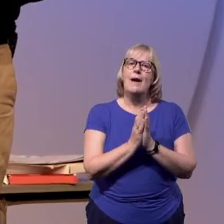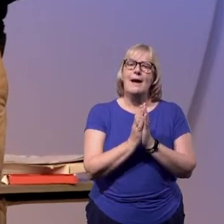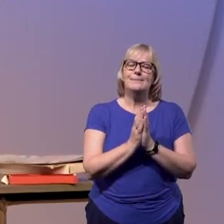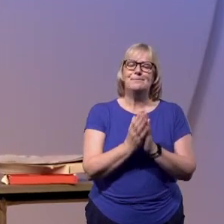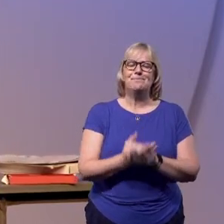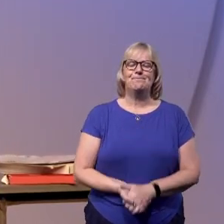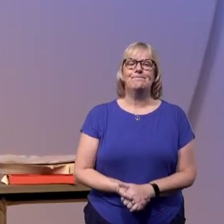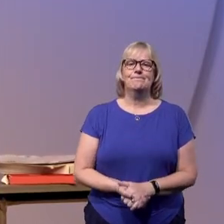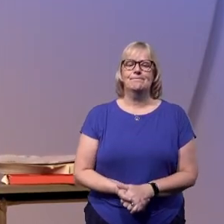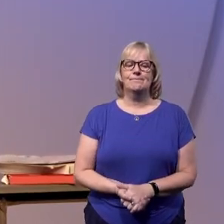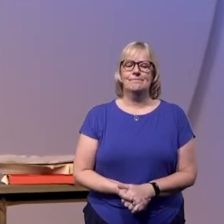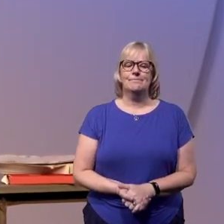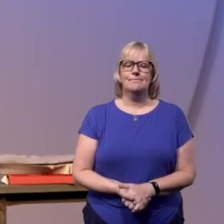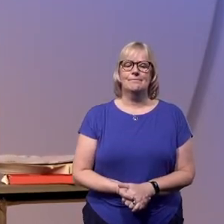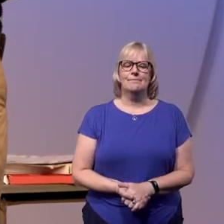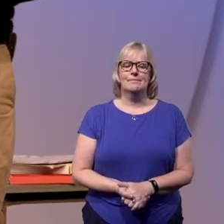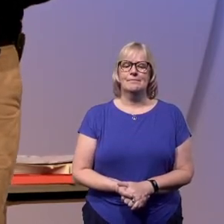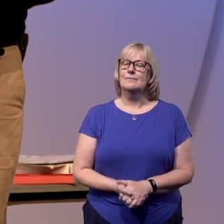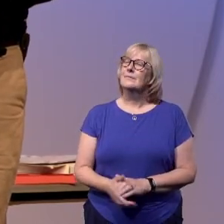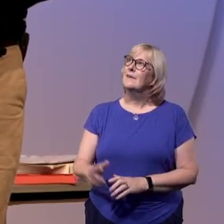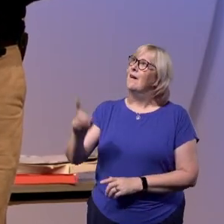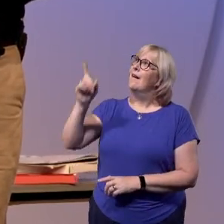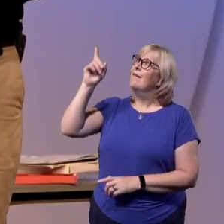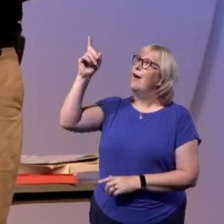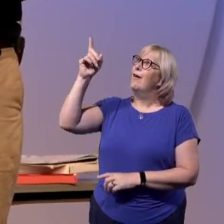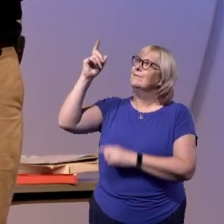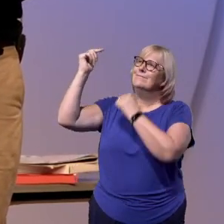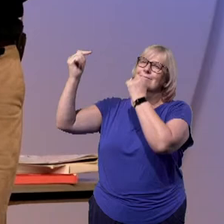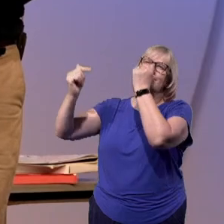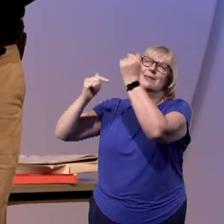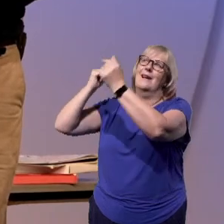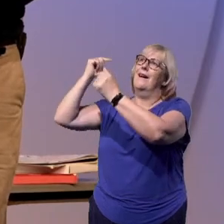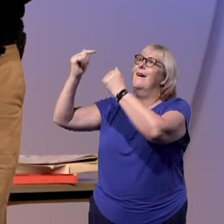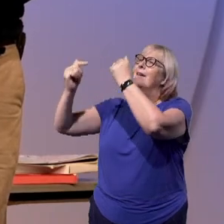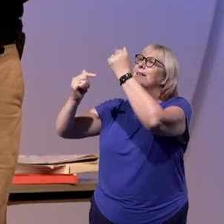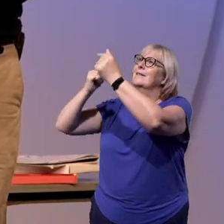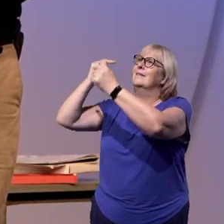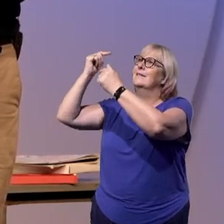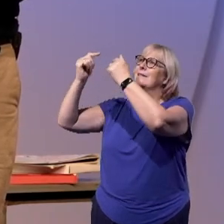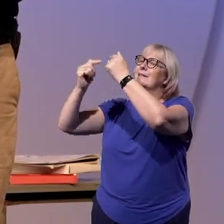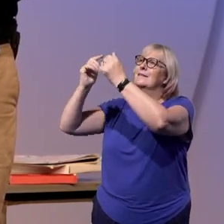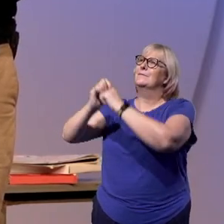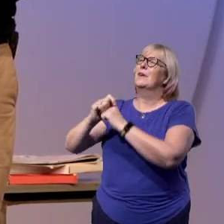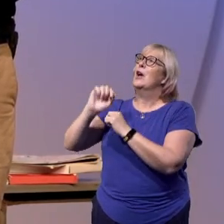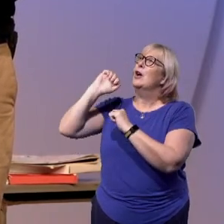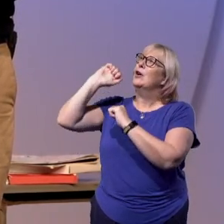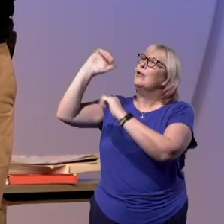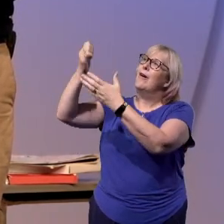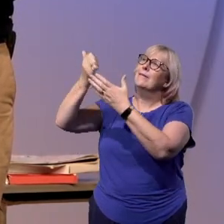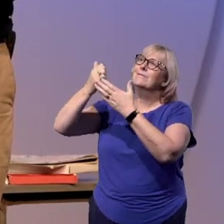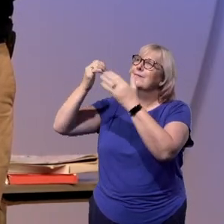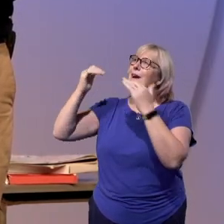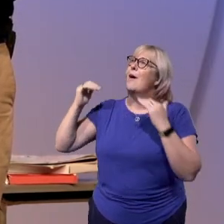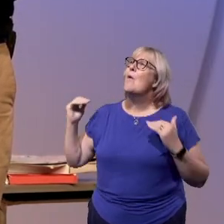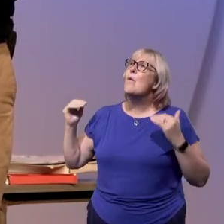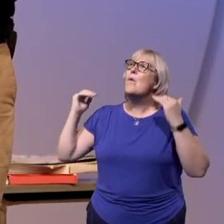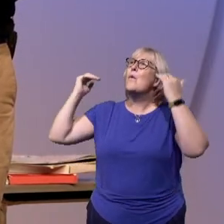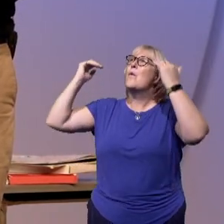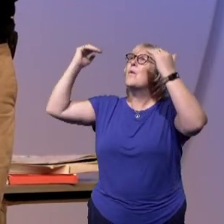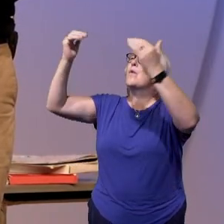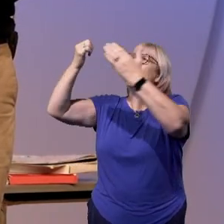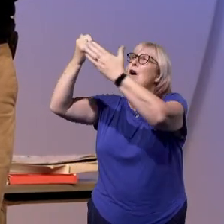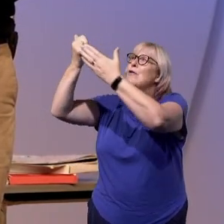read it to you. Thou eternal God is surpassing greatness, unspeakable goodness, superabundant